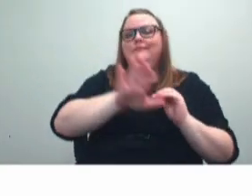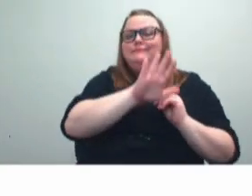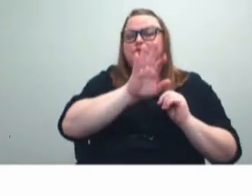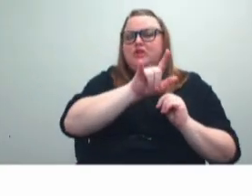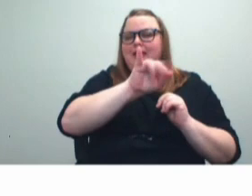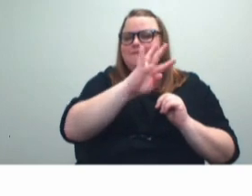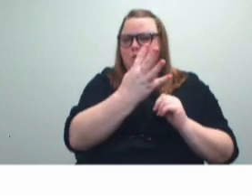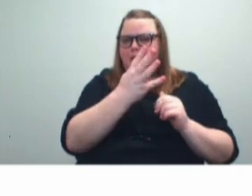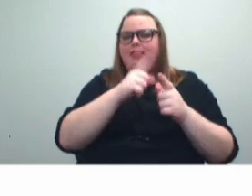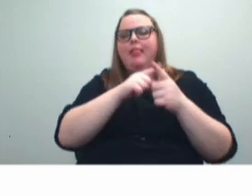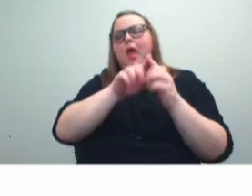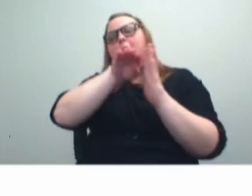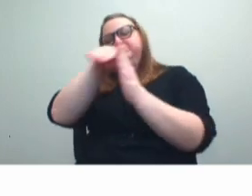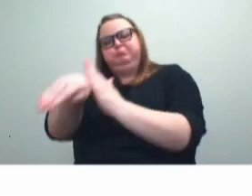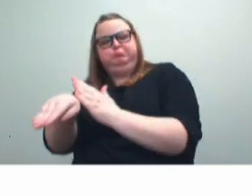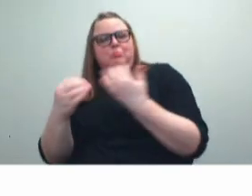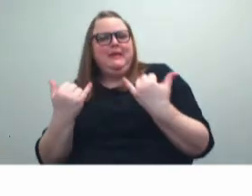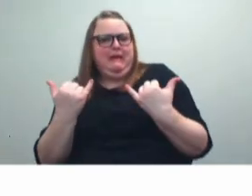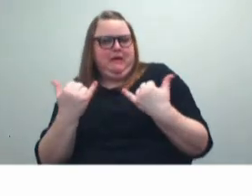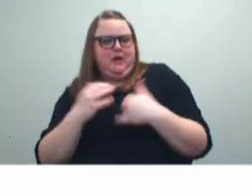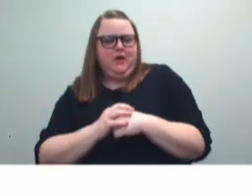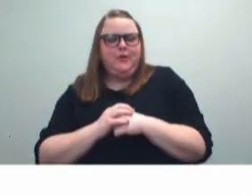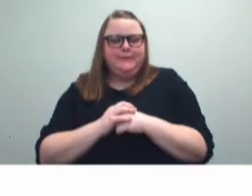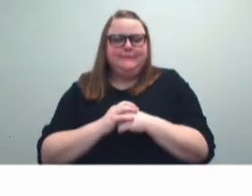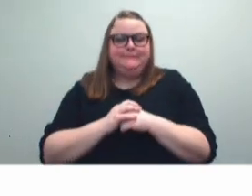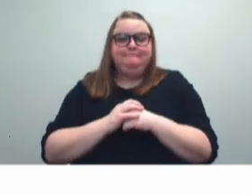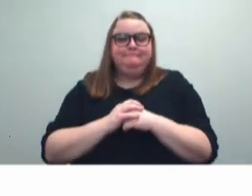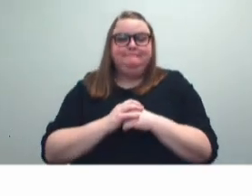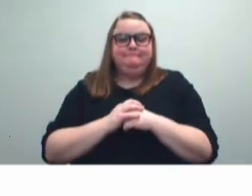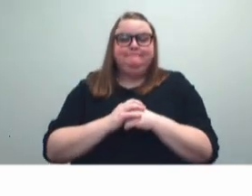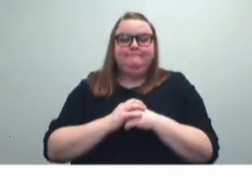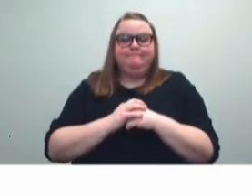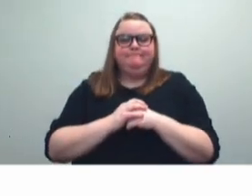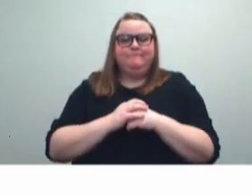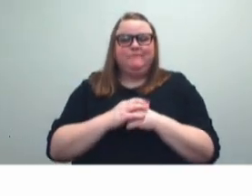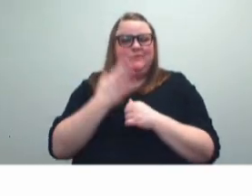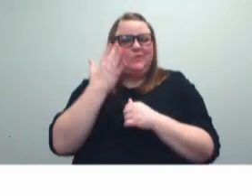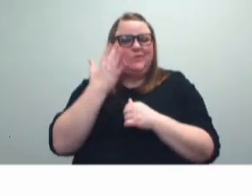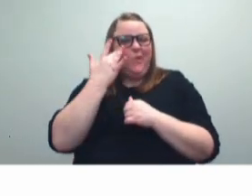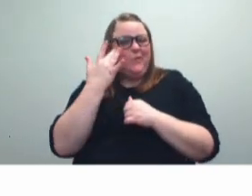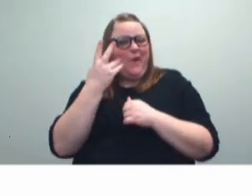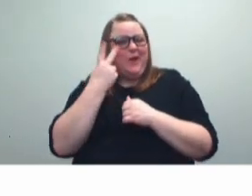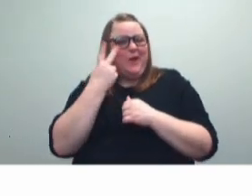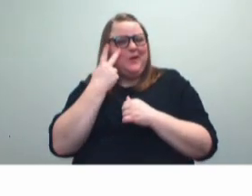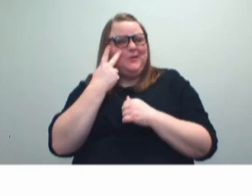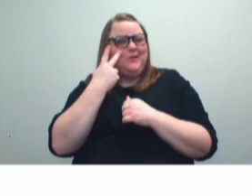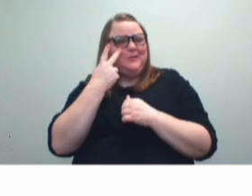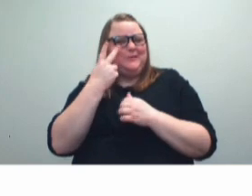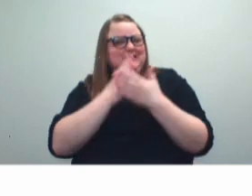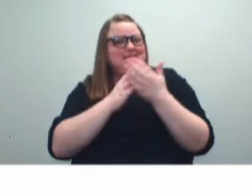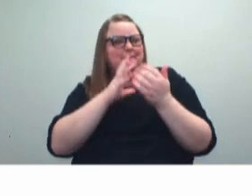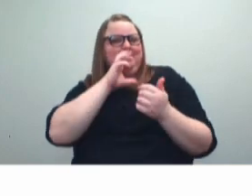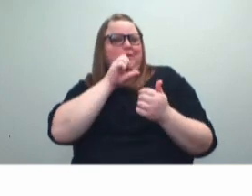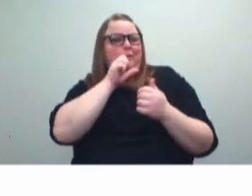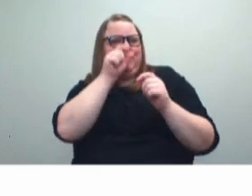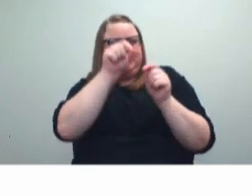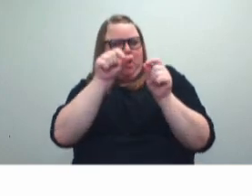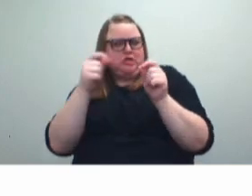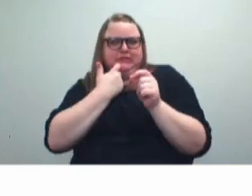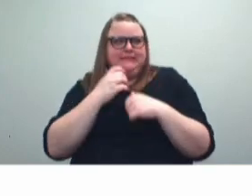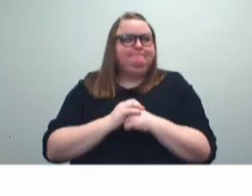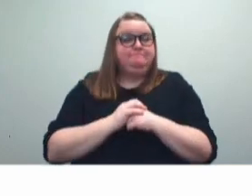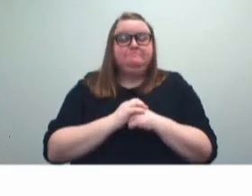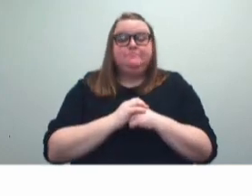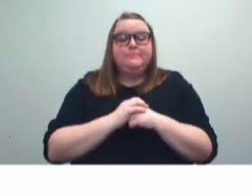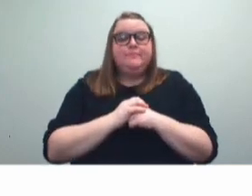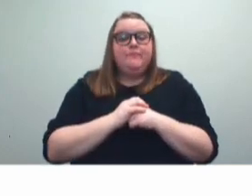here recently that's driving some of that the orange bars you see in the recent weeks. Next slide, please. Here's the fifth indicator. Now we're